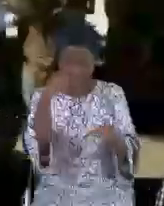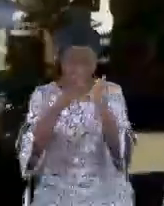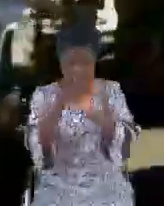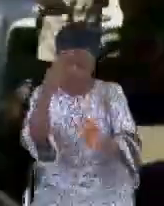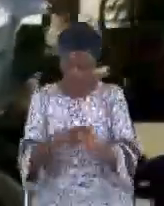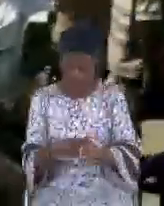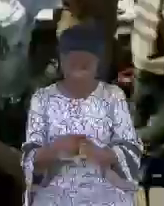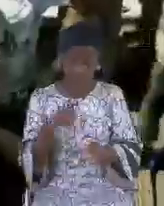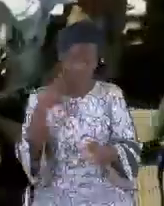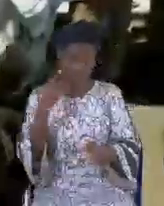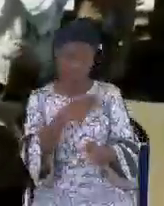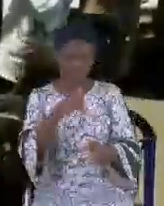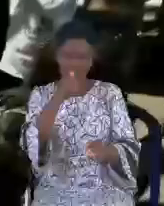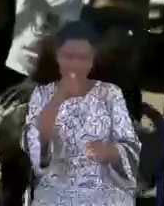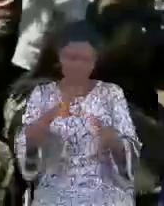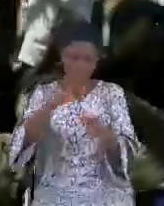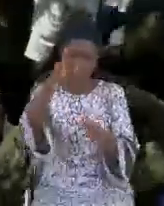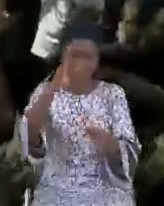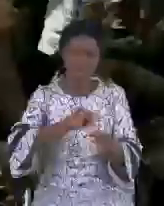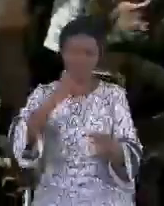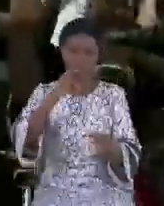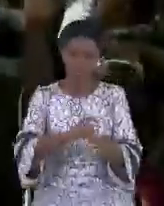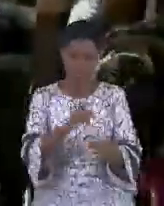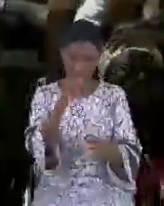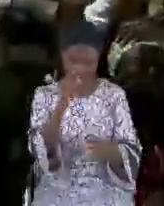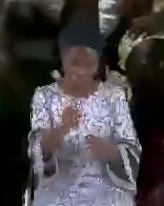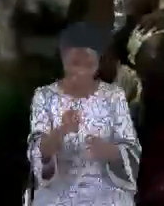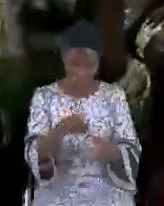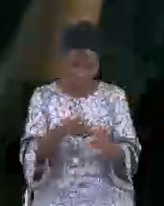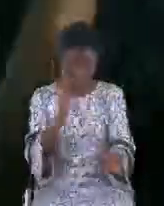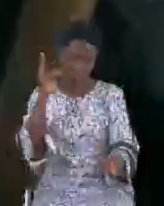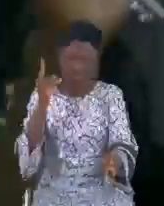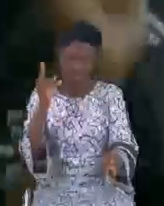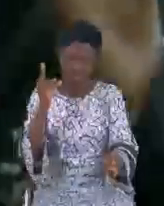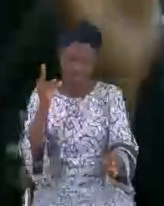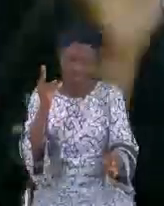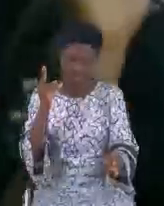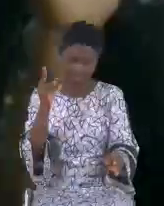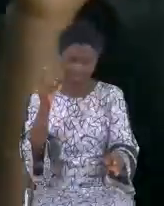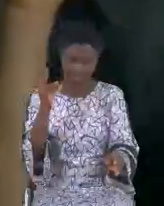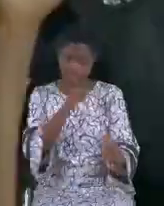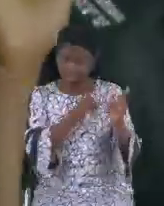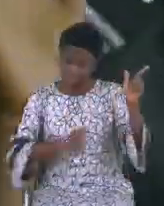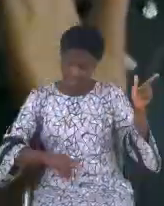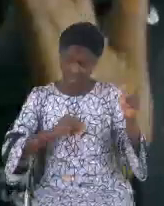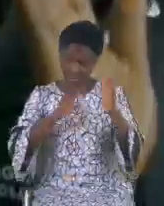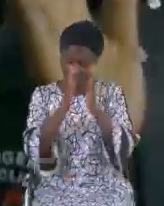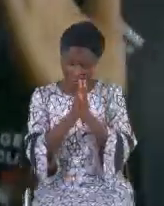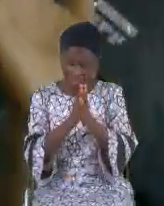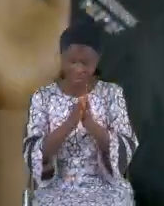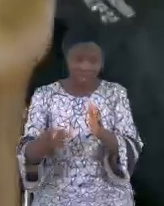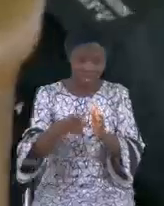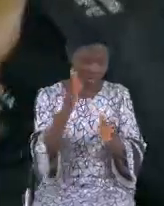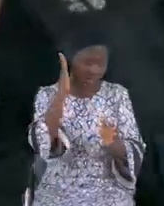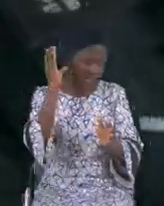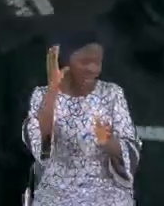Deaf and dumb spirit, I command you, come out. Lord, I pray they will hear and